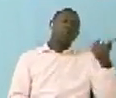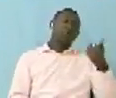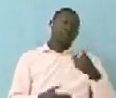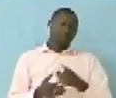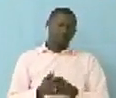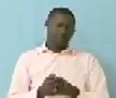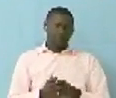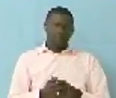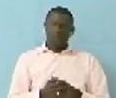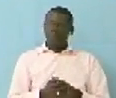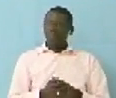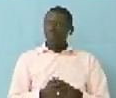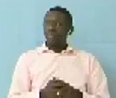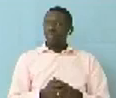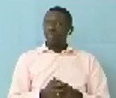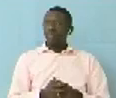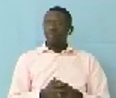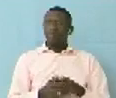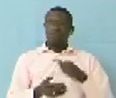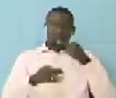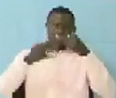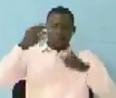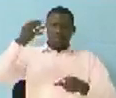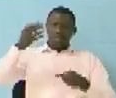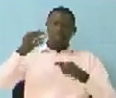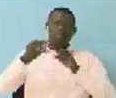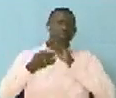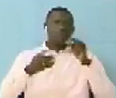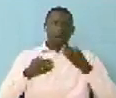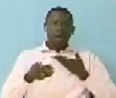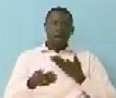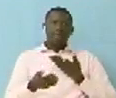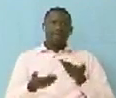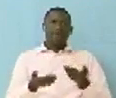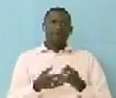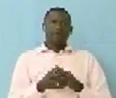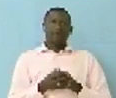So these are the lists. These are the names I have so far. Do